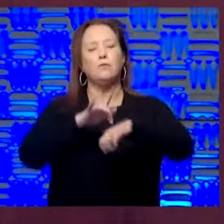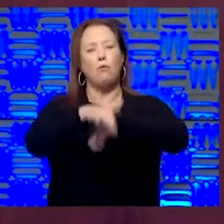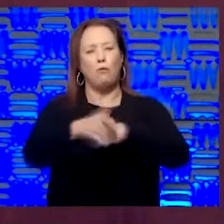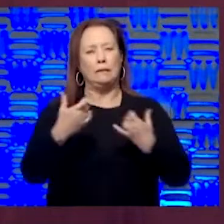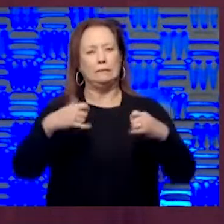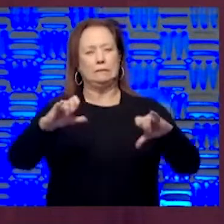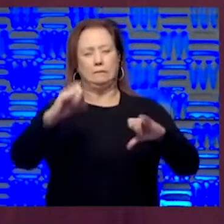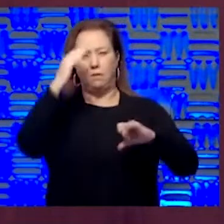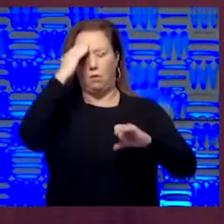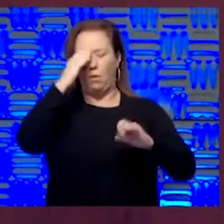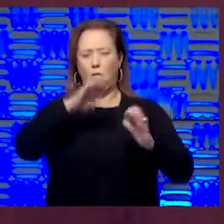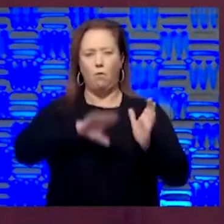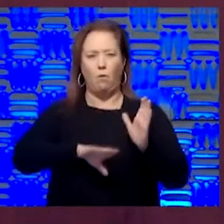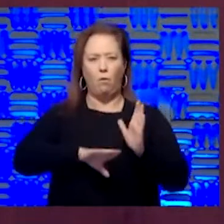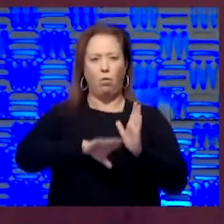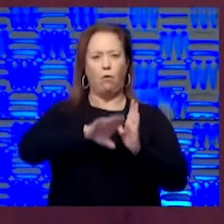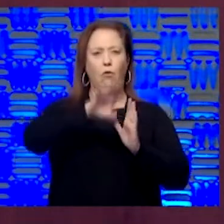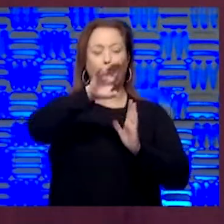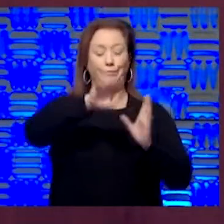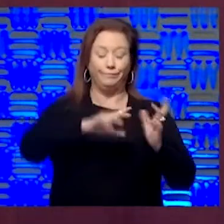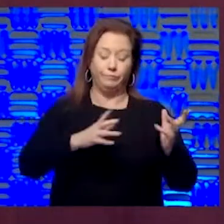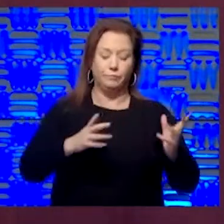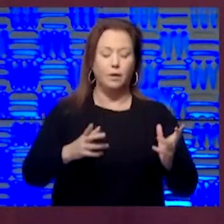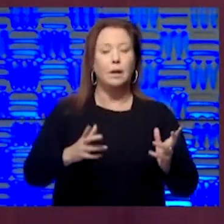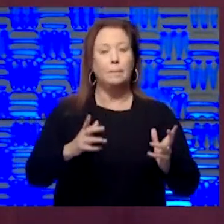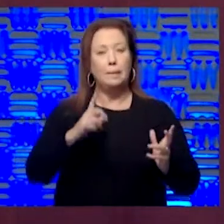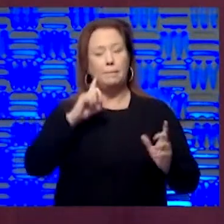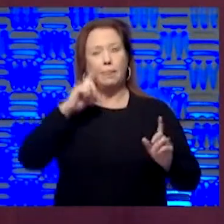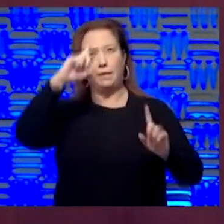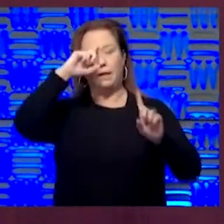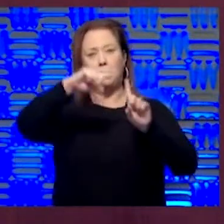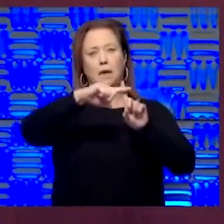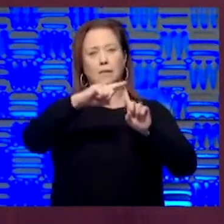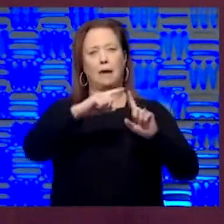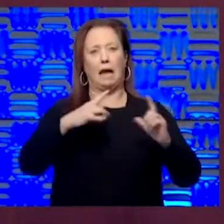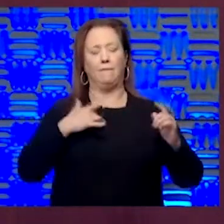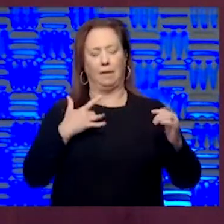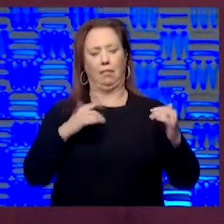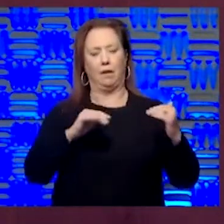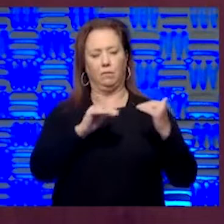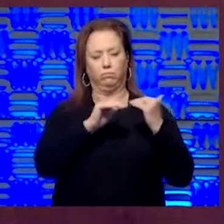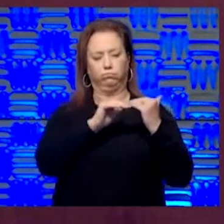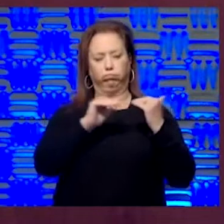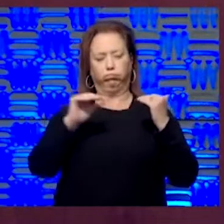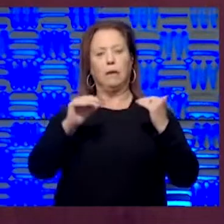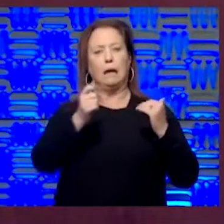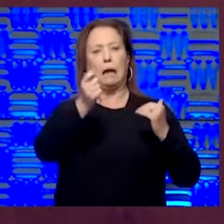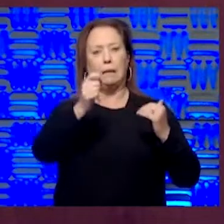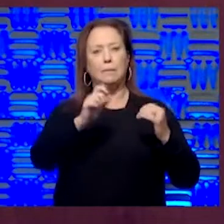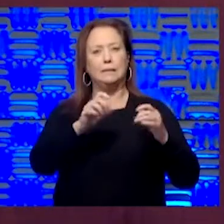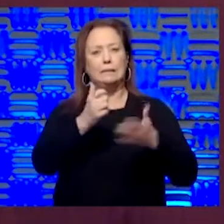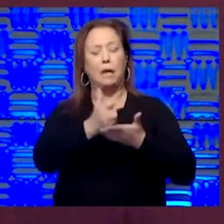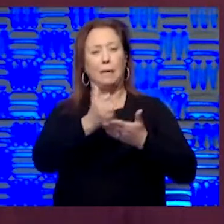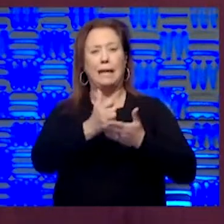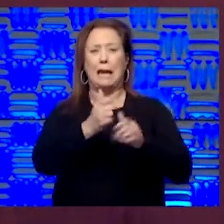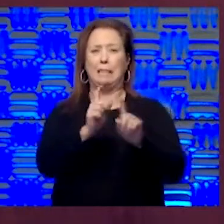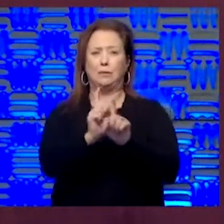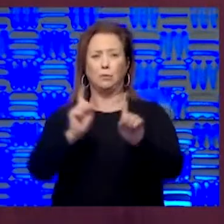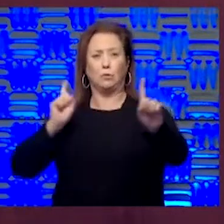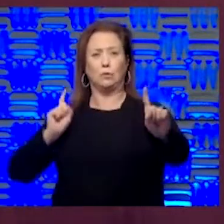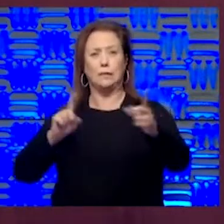but eternal optimist here, I'm going to say that we've flattened the curve a little, and I think the stay-at-home, social distancing thing has